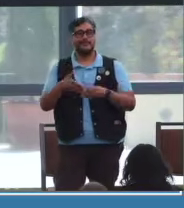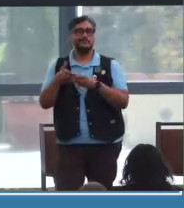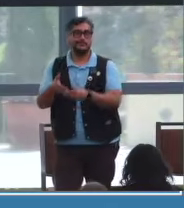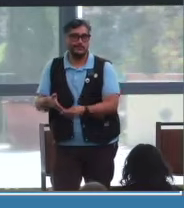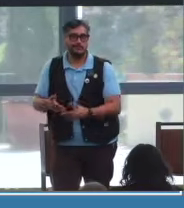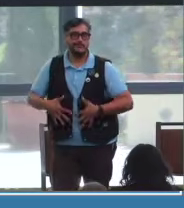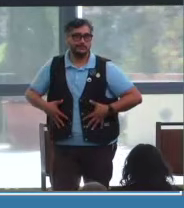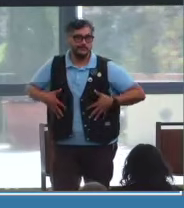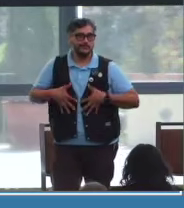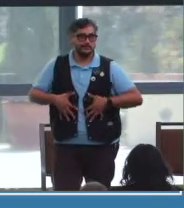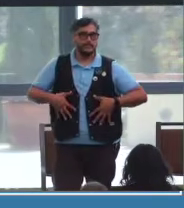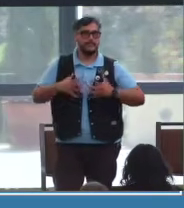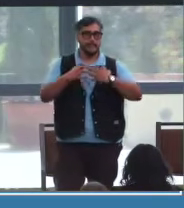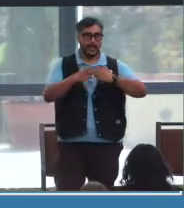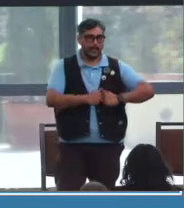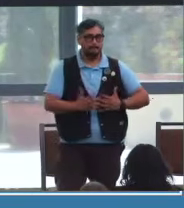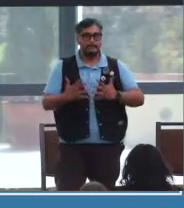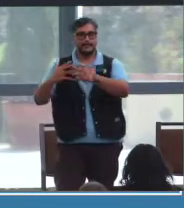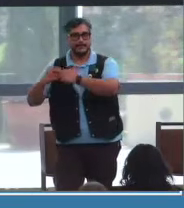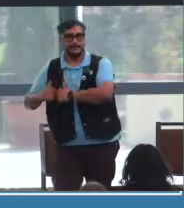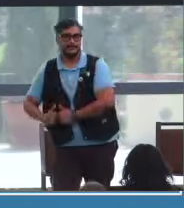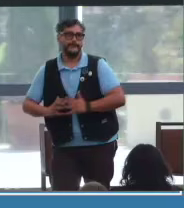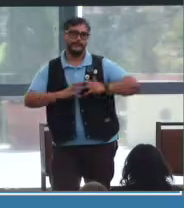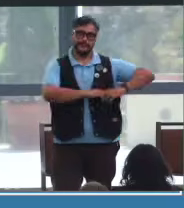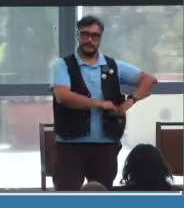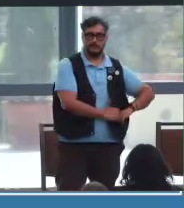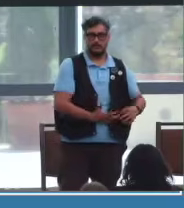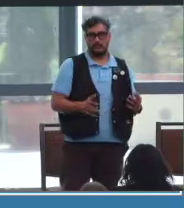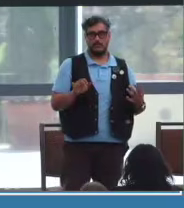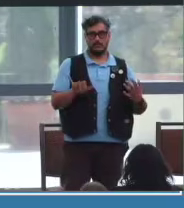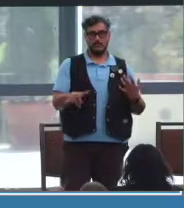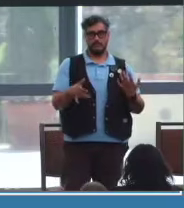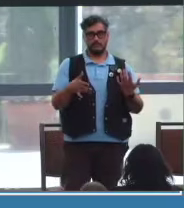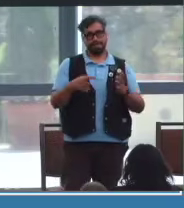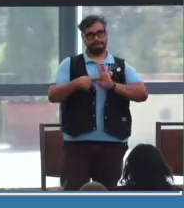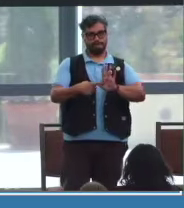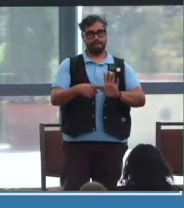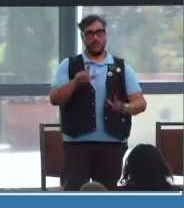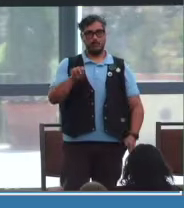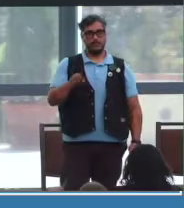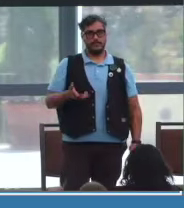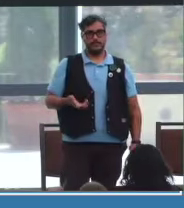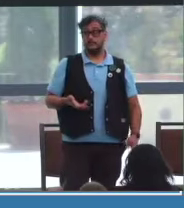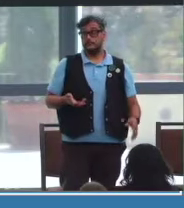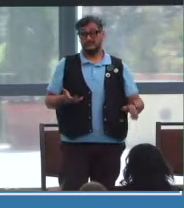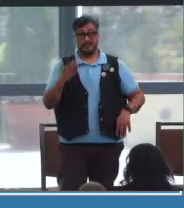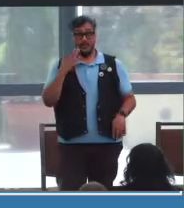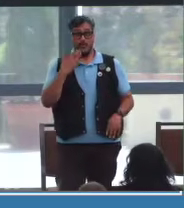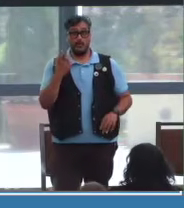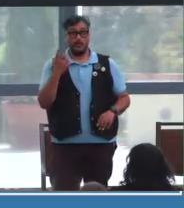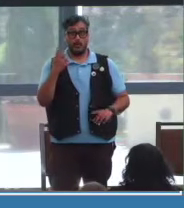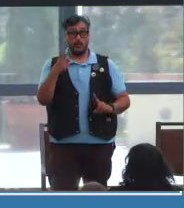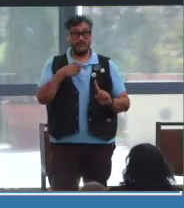all the manifestations that lead to that are defined by in lupus. And as you know, one of the